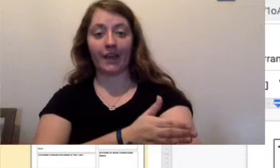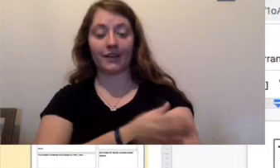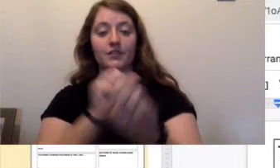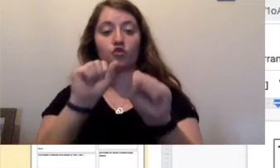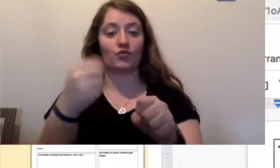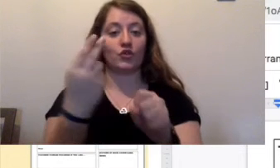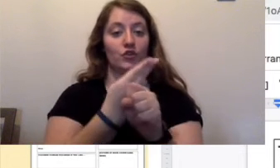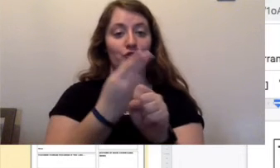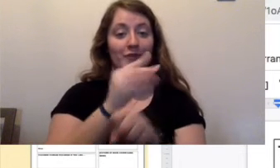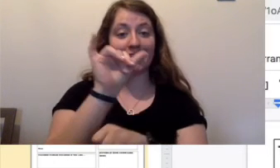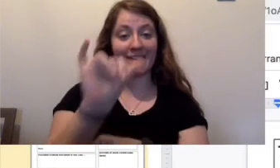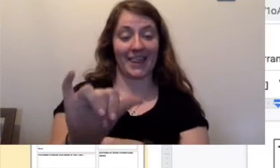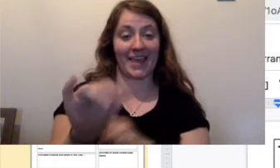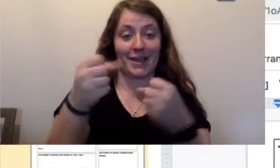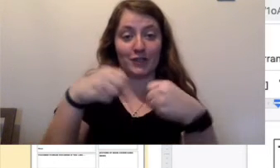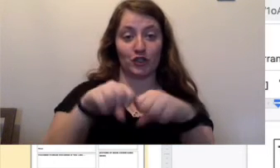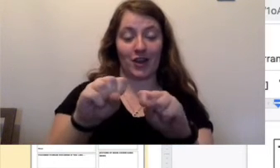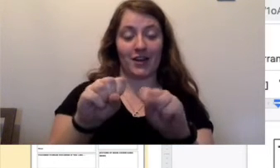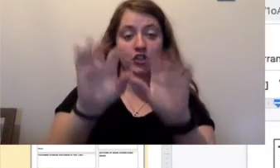it into a paragraph.